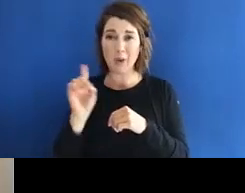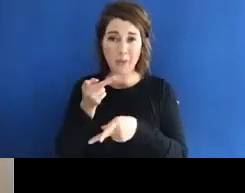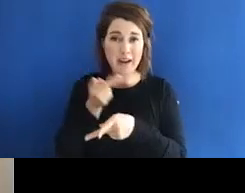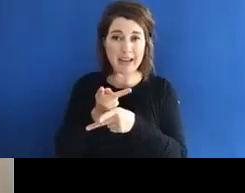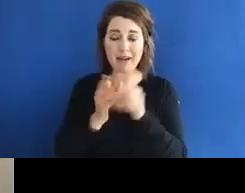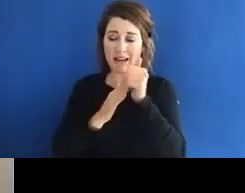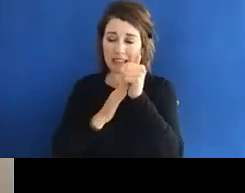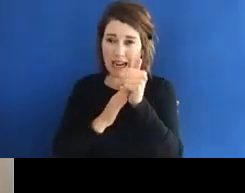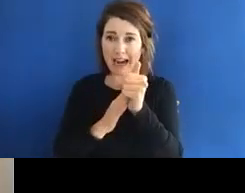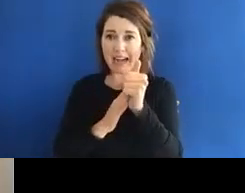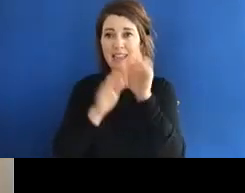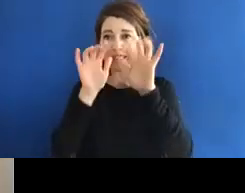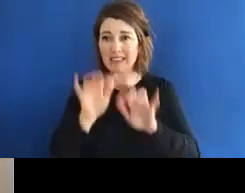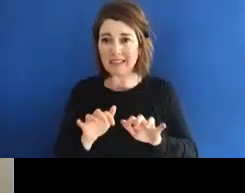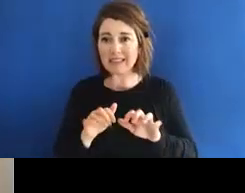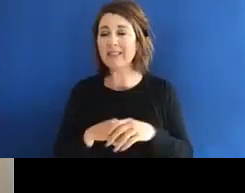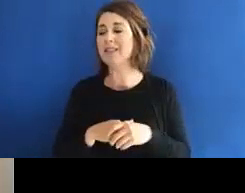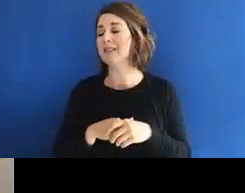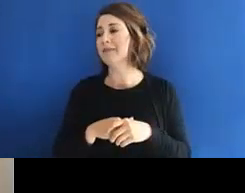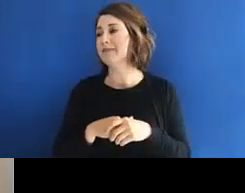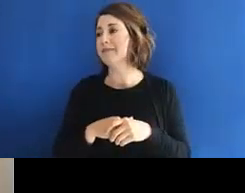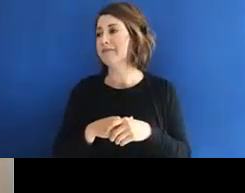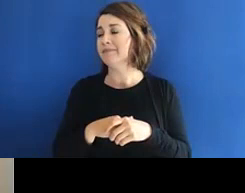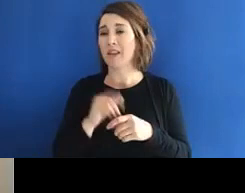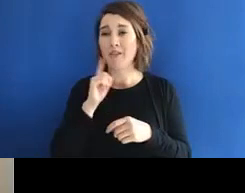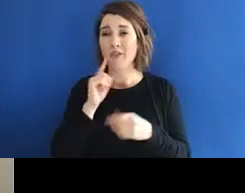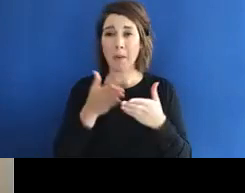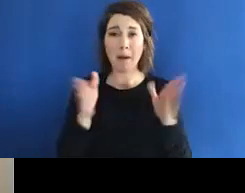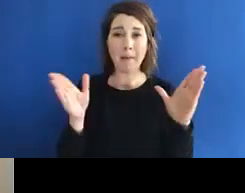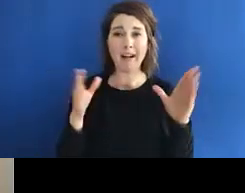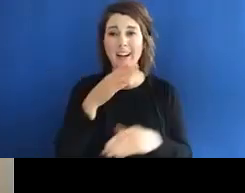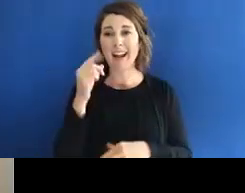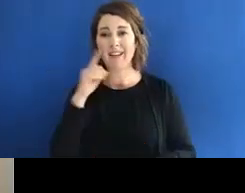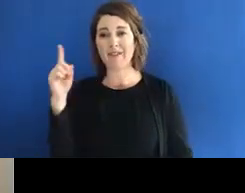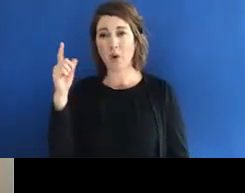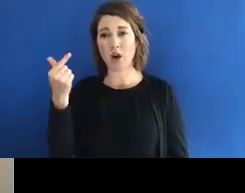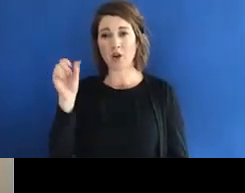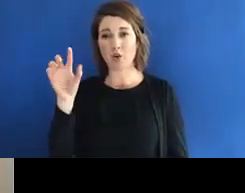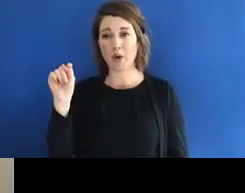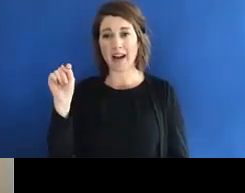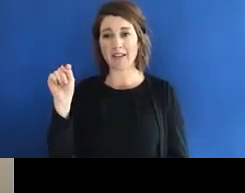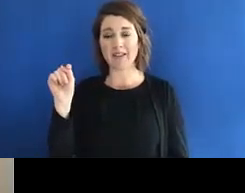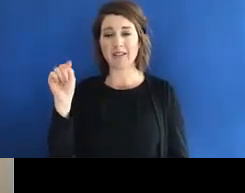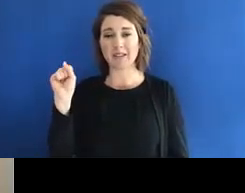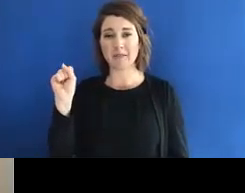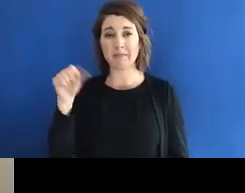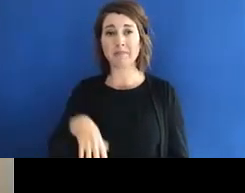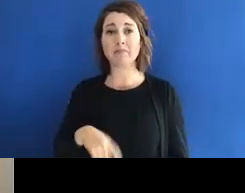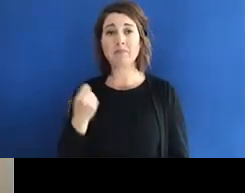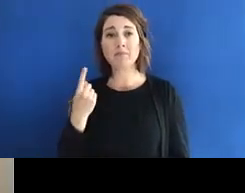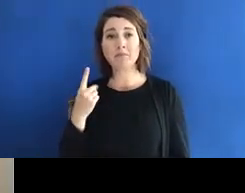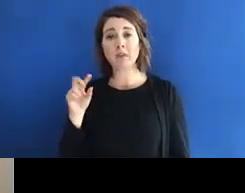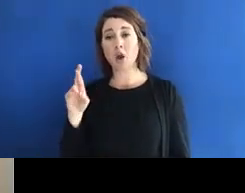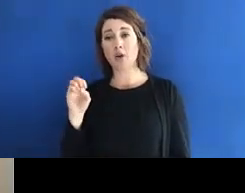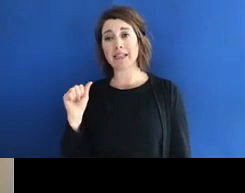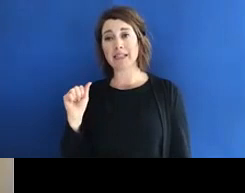other resources for the public and for our grantees. The RSA MIS continues to